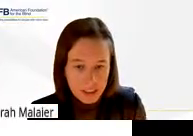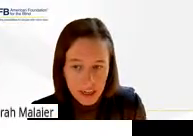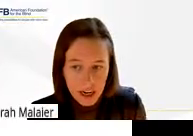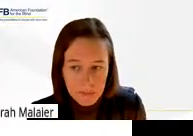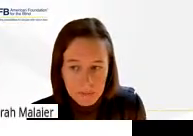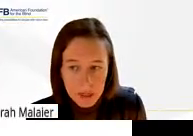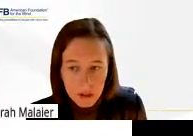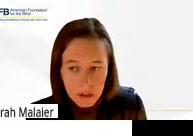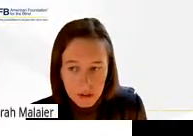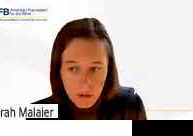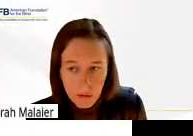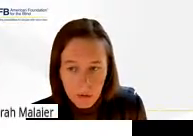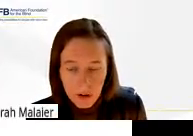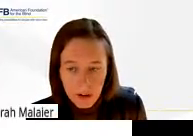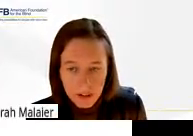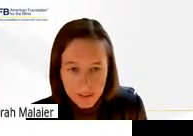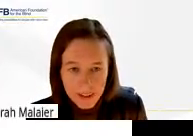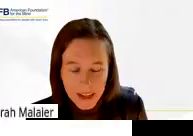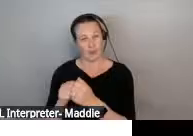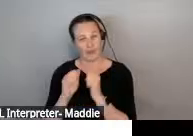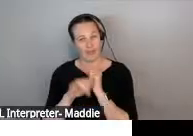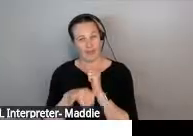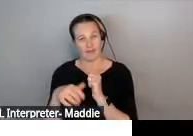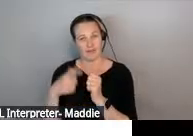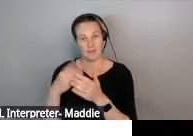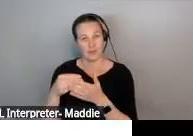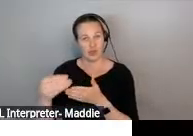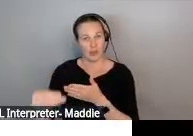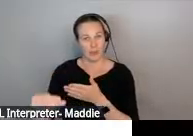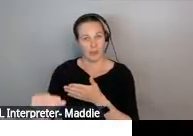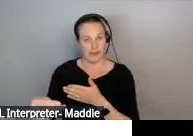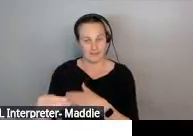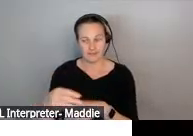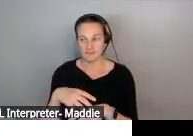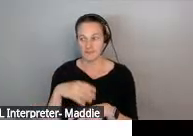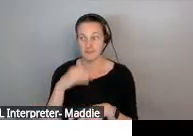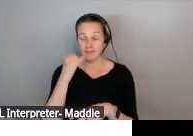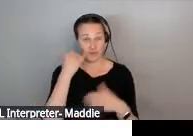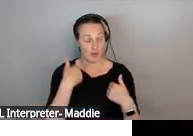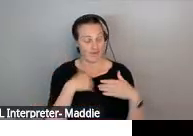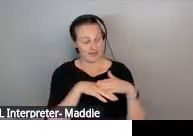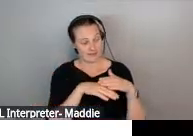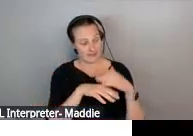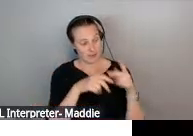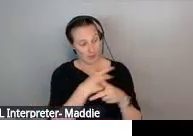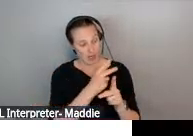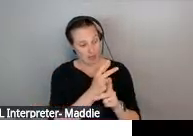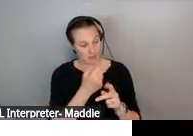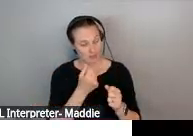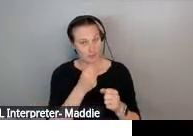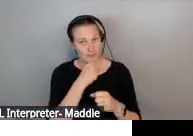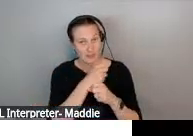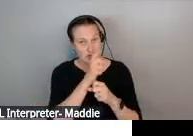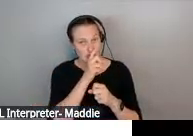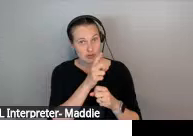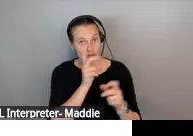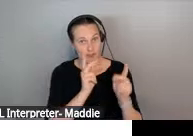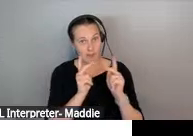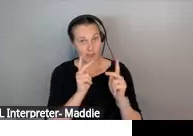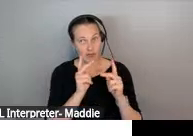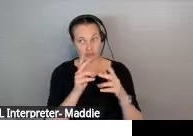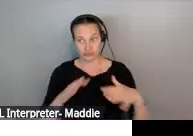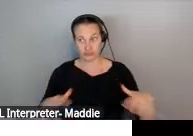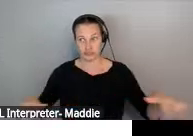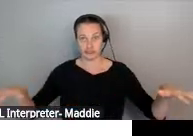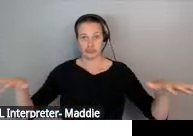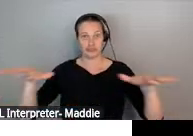procurement. So if you have an accessible product, we want to make sure that people are out there using those